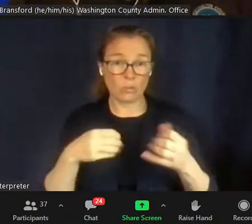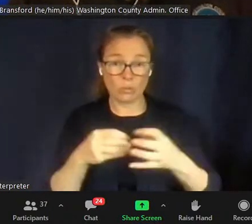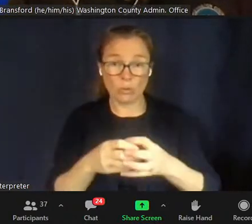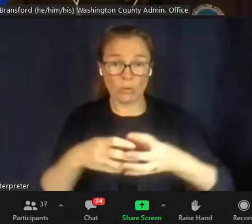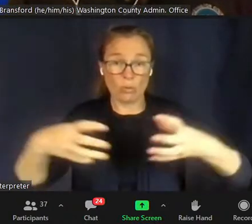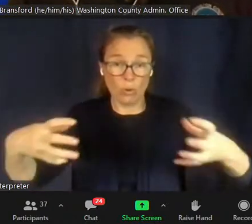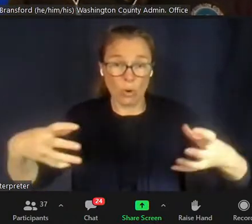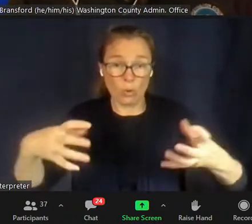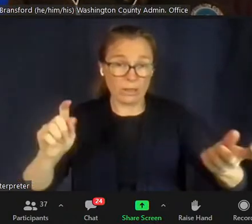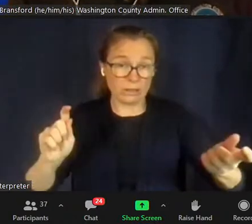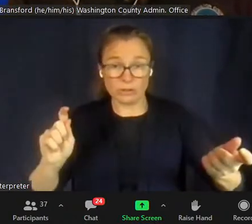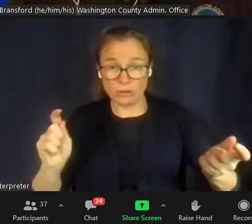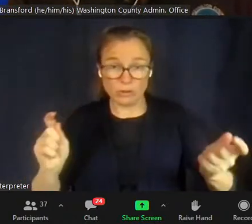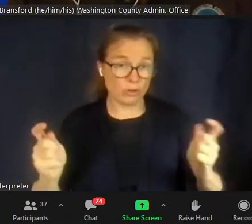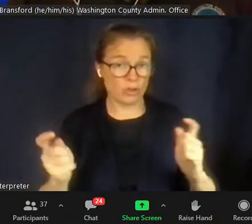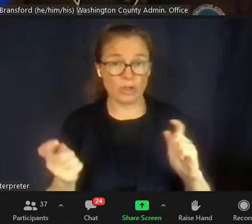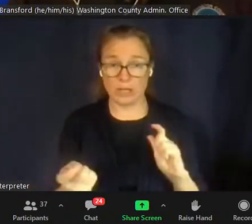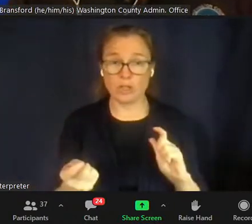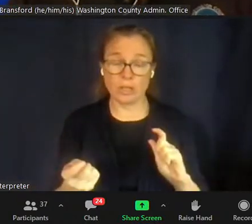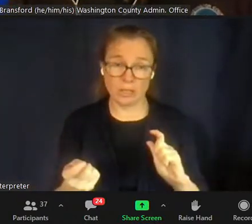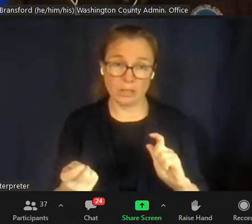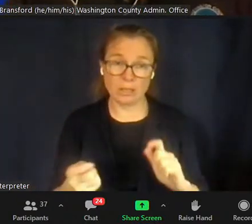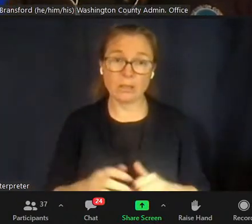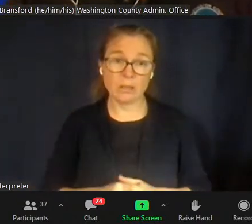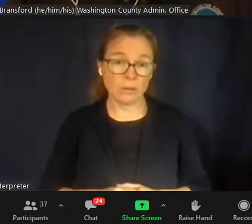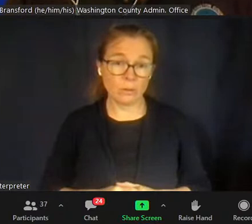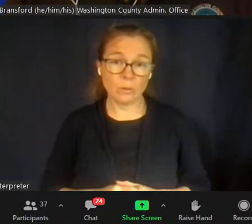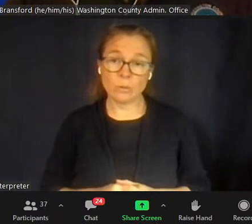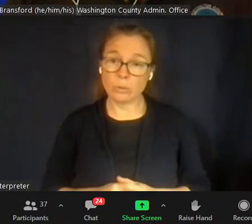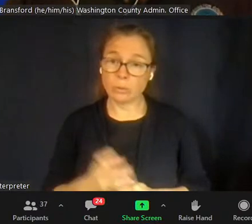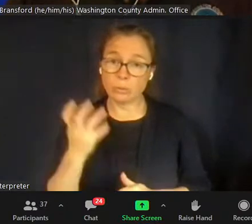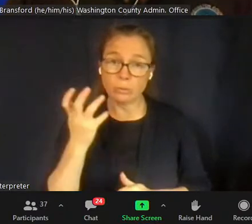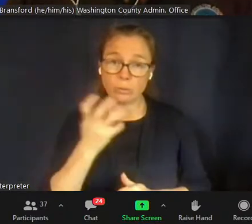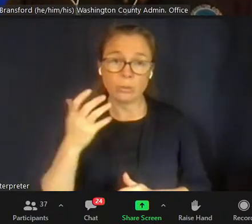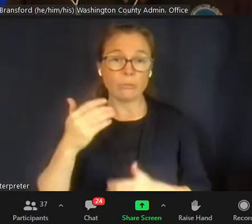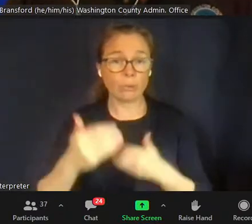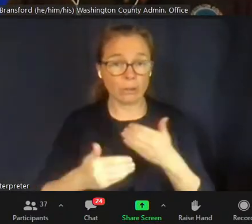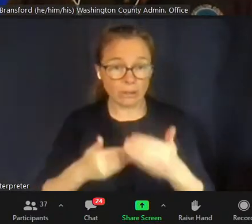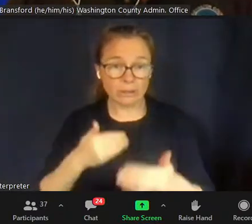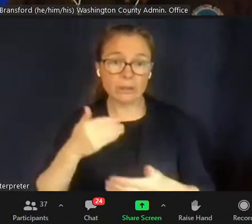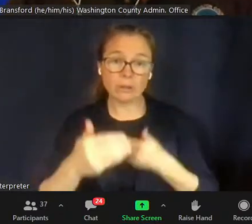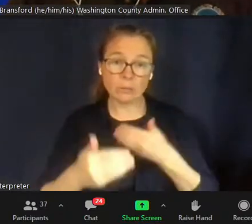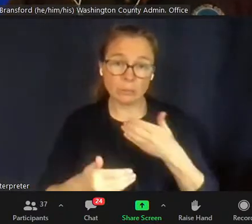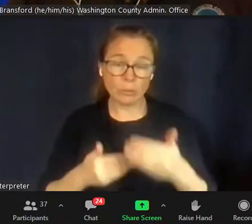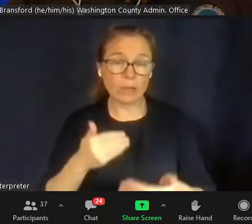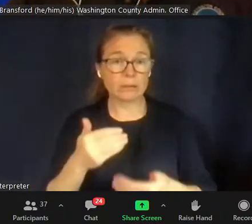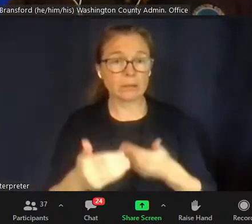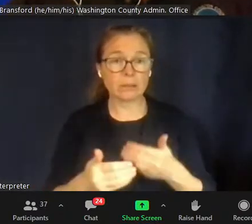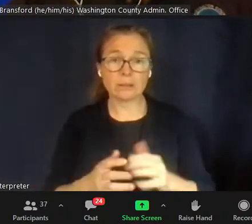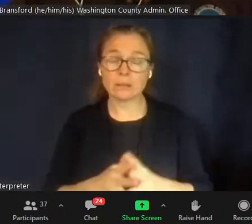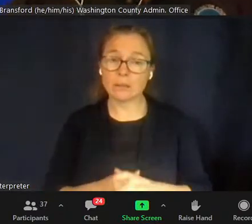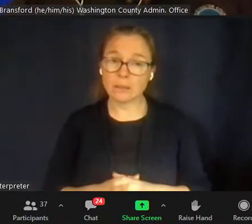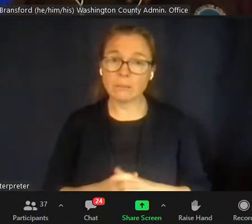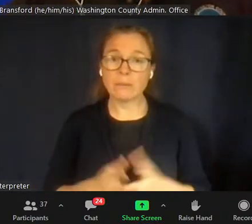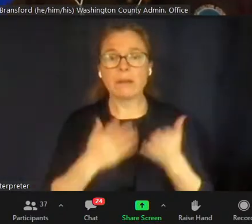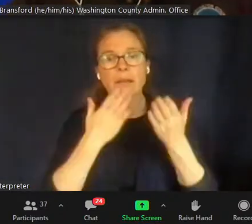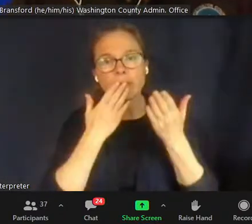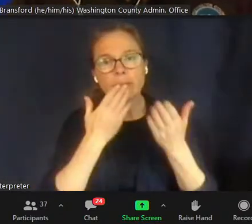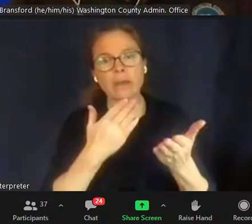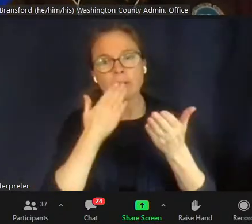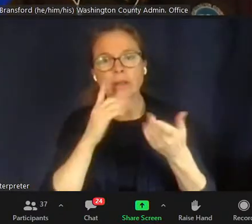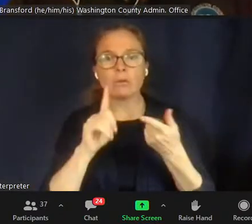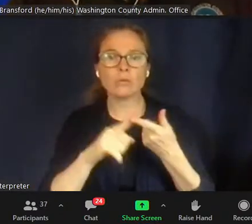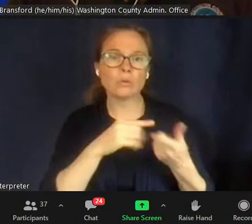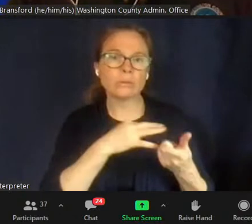changing, and it's been a process for us. We are so grateful to have our leadership, our